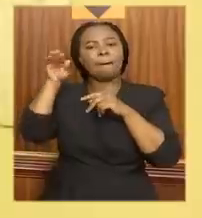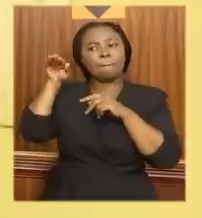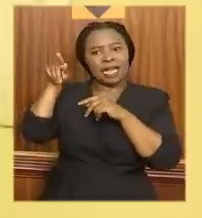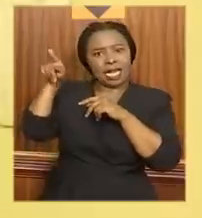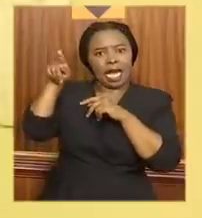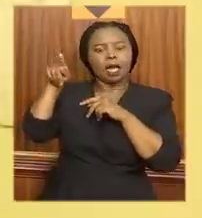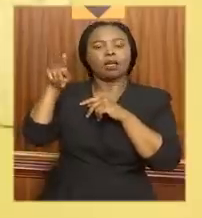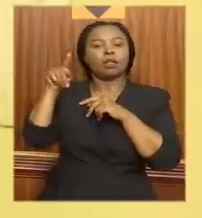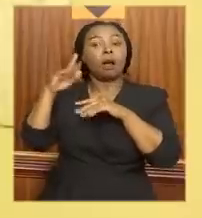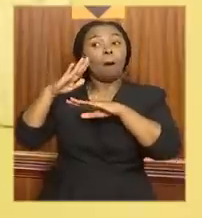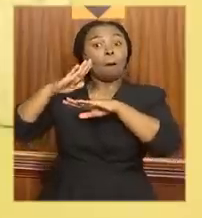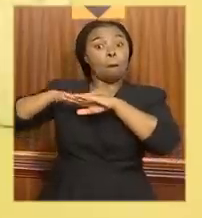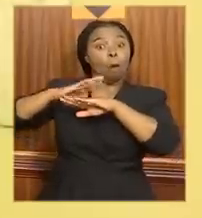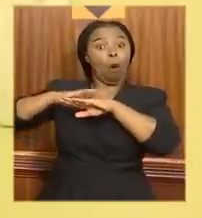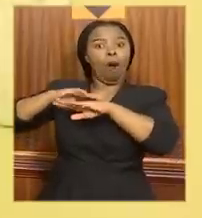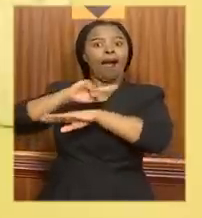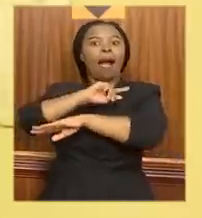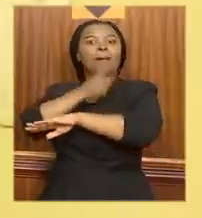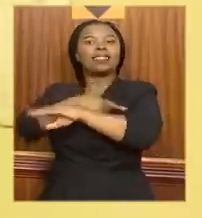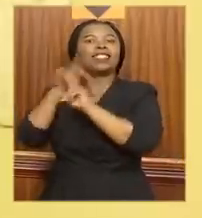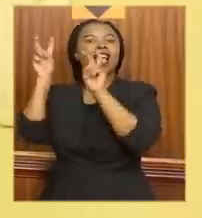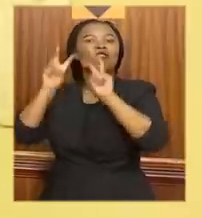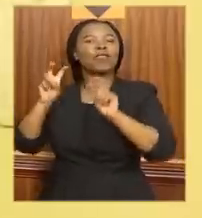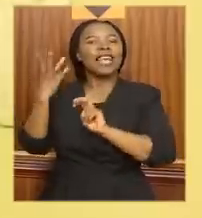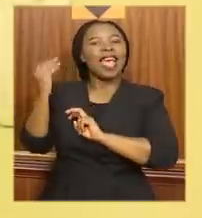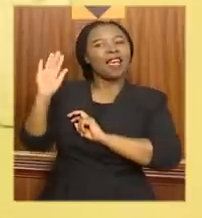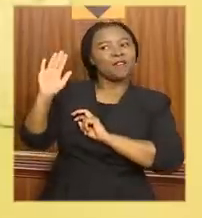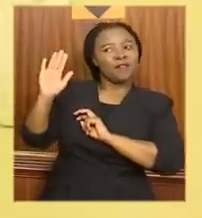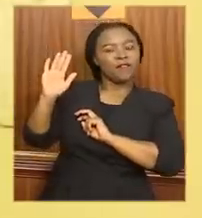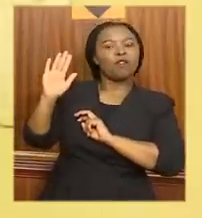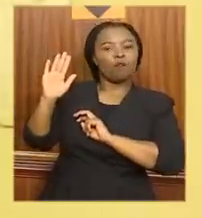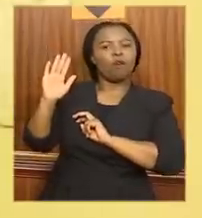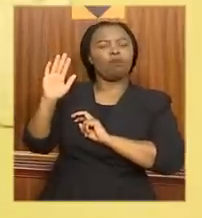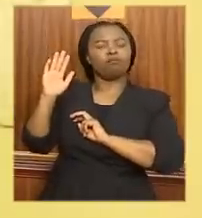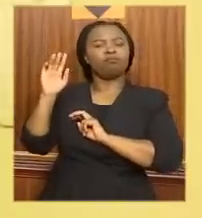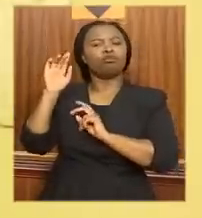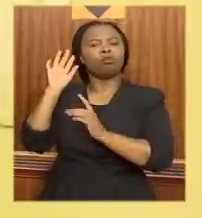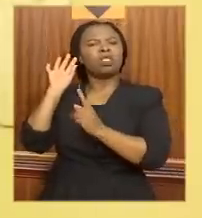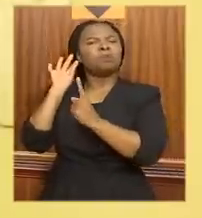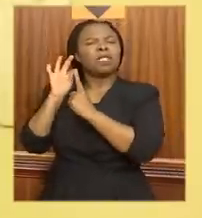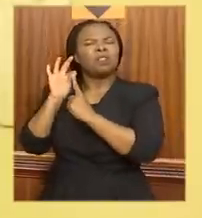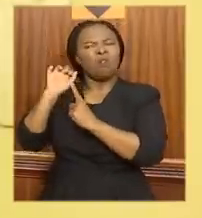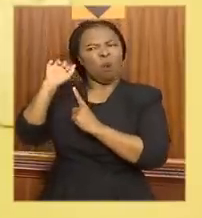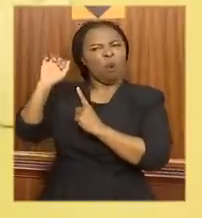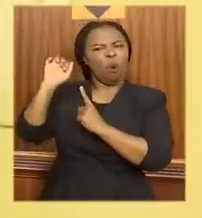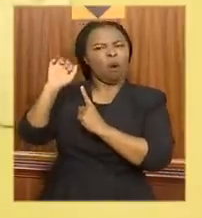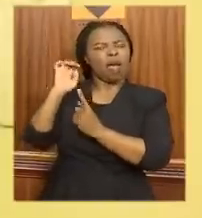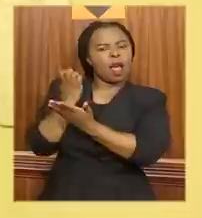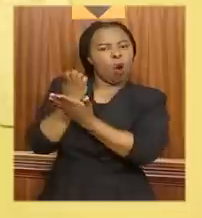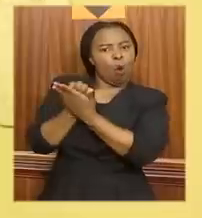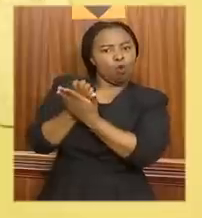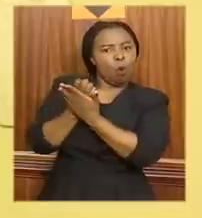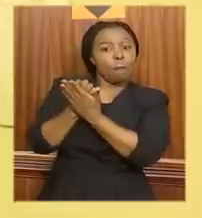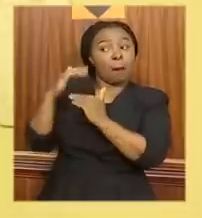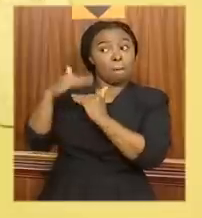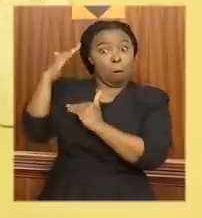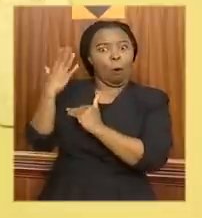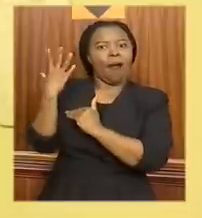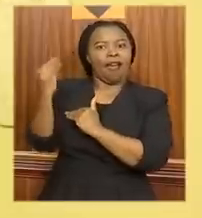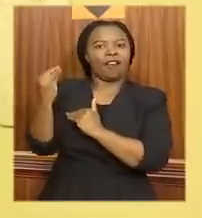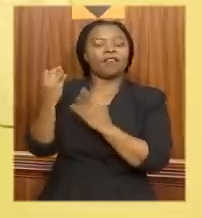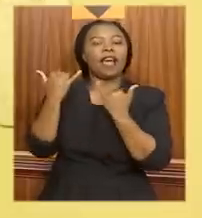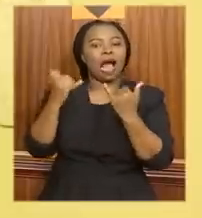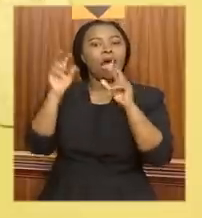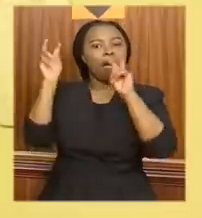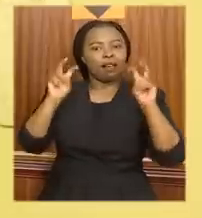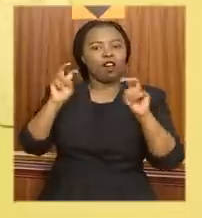more electricity capacity than they require for their economies. Eskom will now import